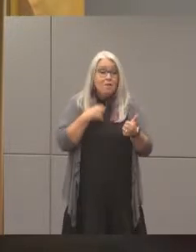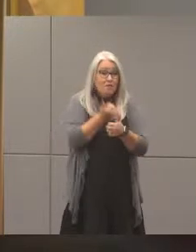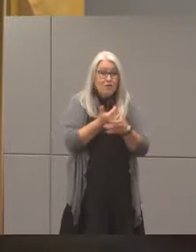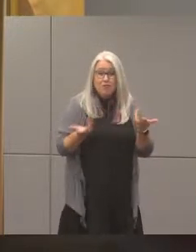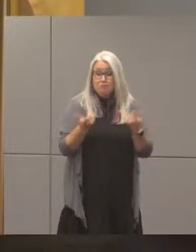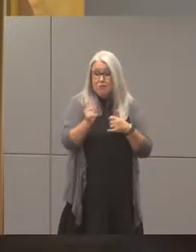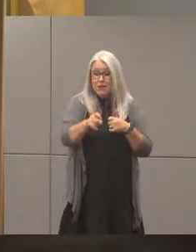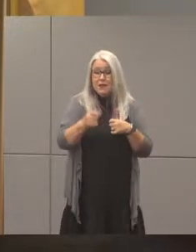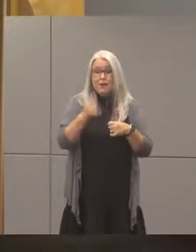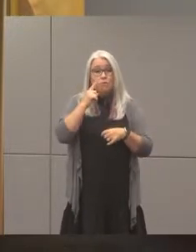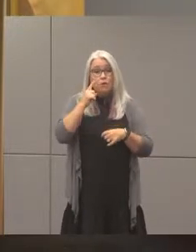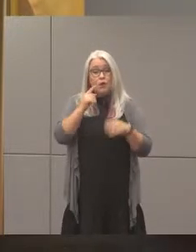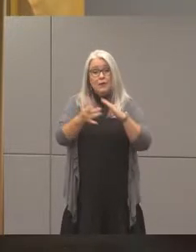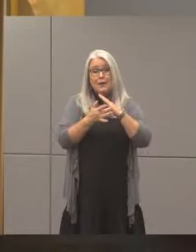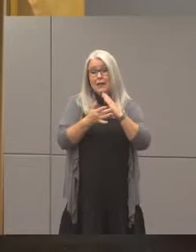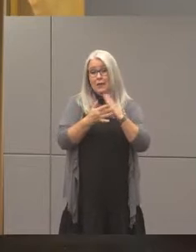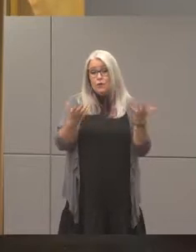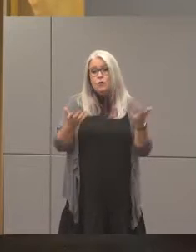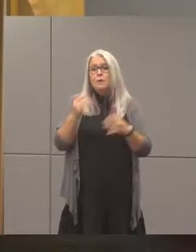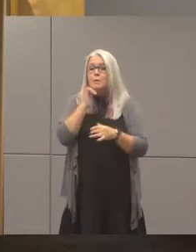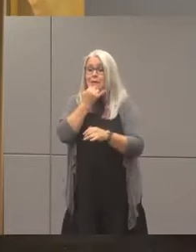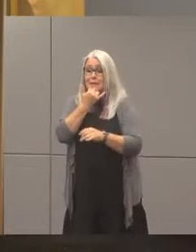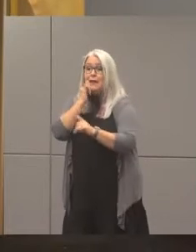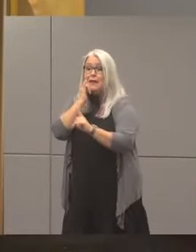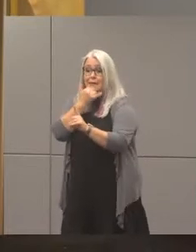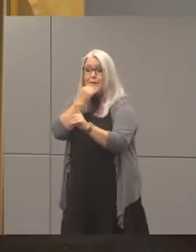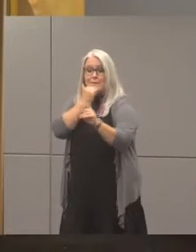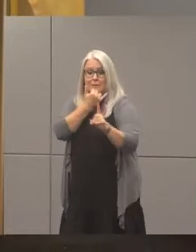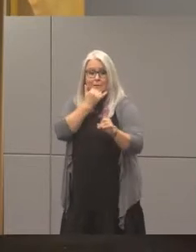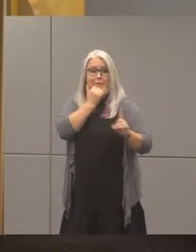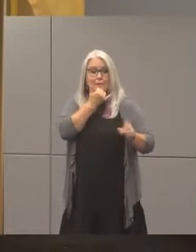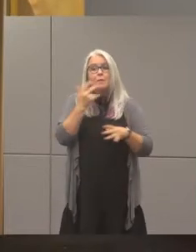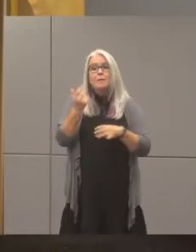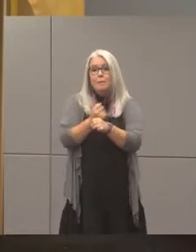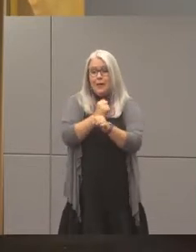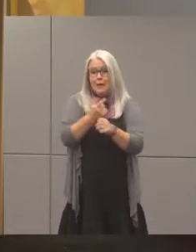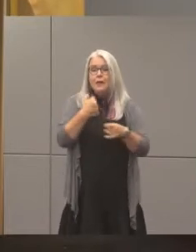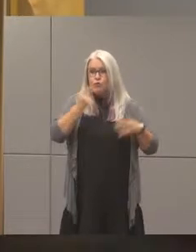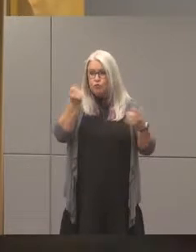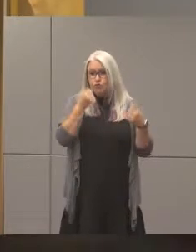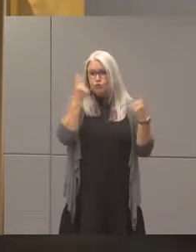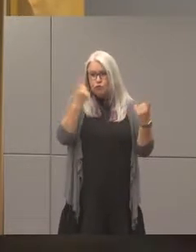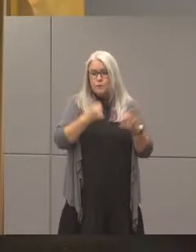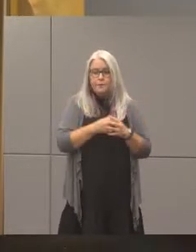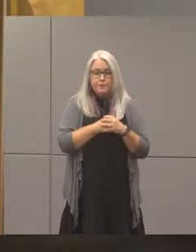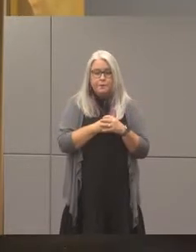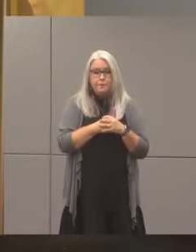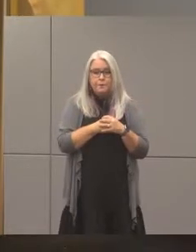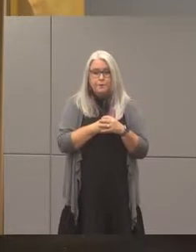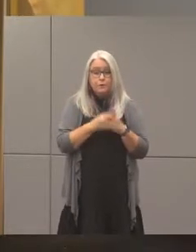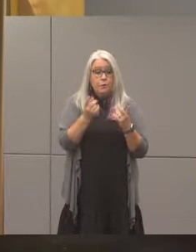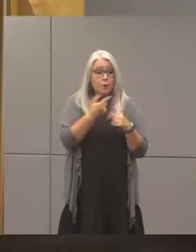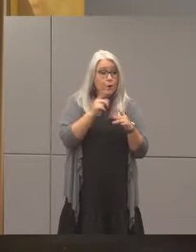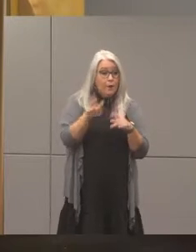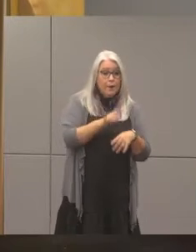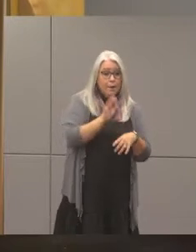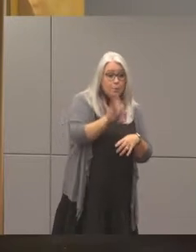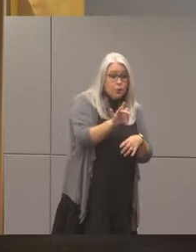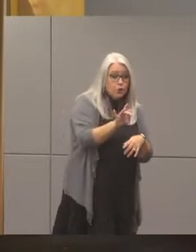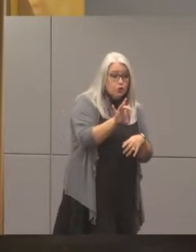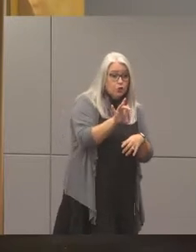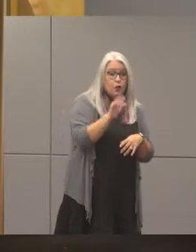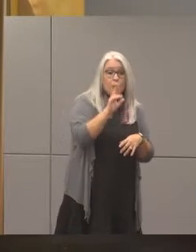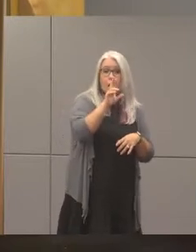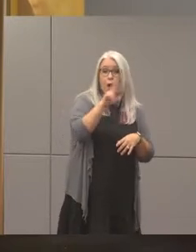technology. And mistakes were made, and I understand that. When they pushed the button to